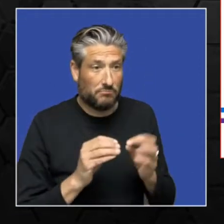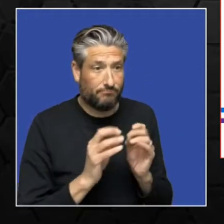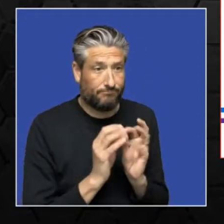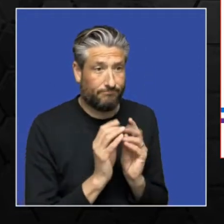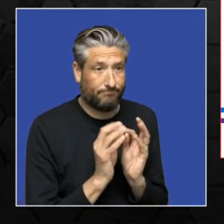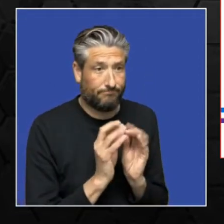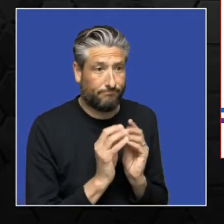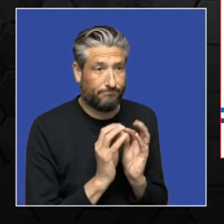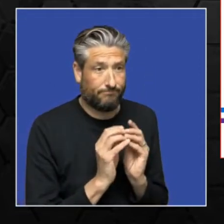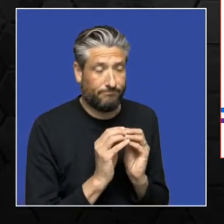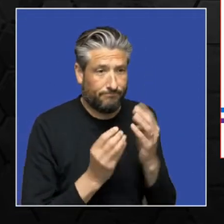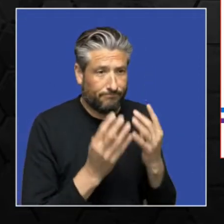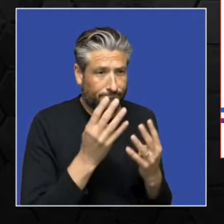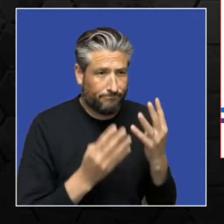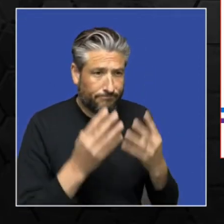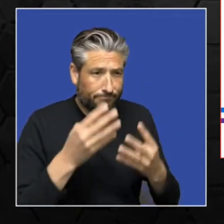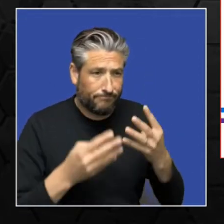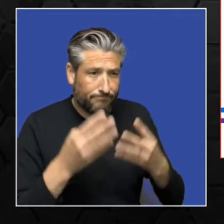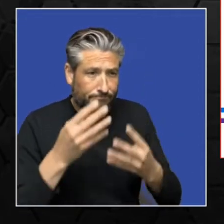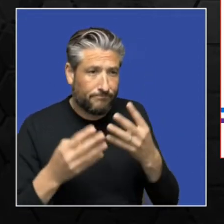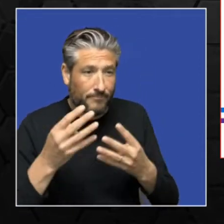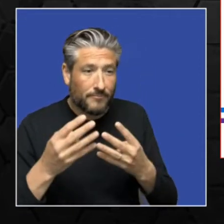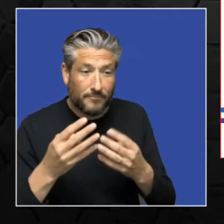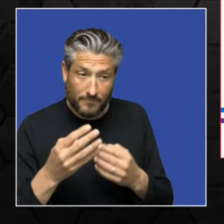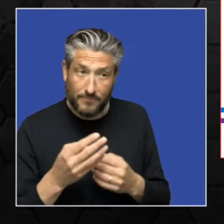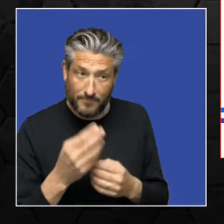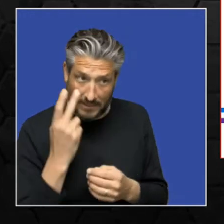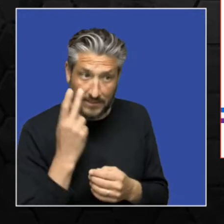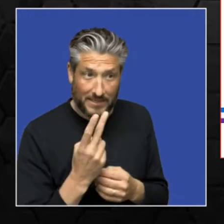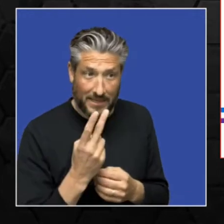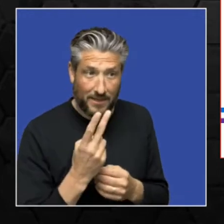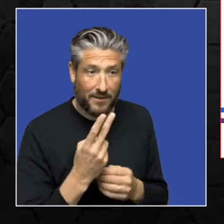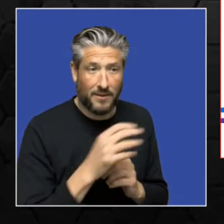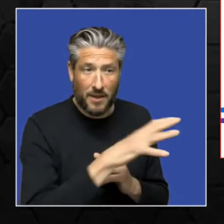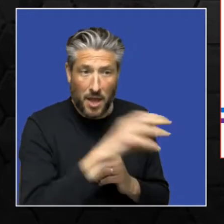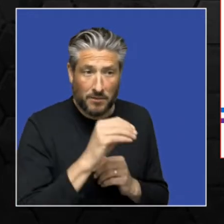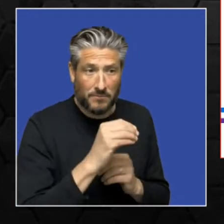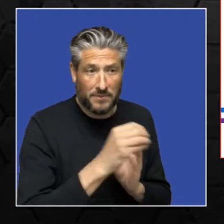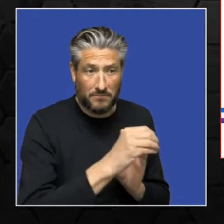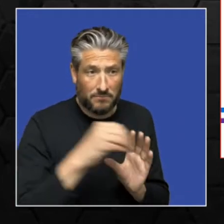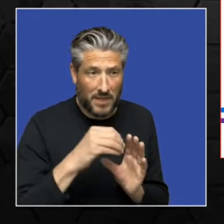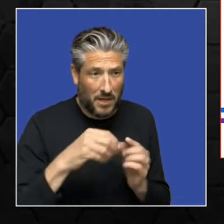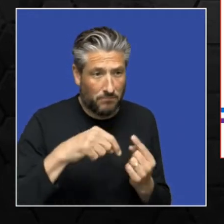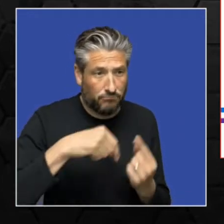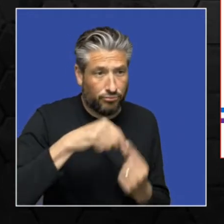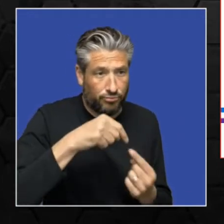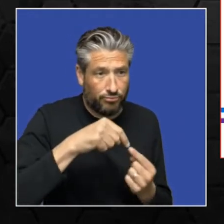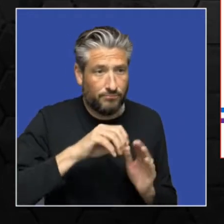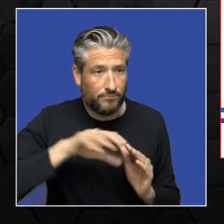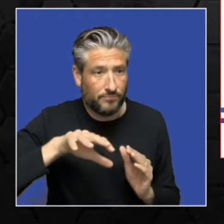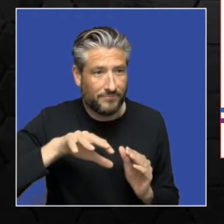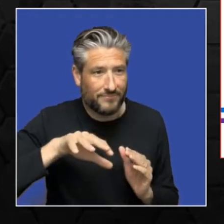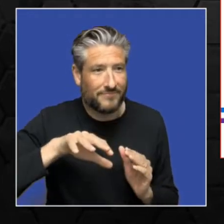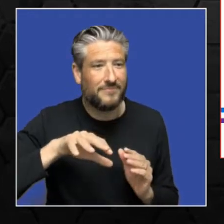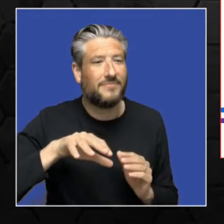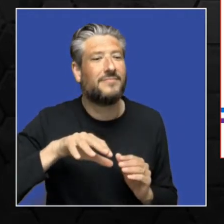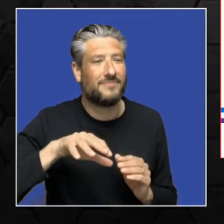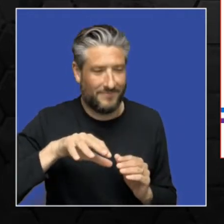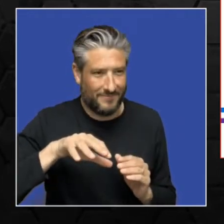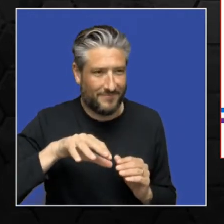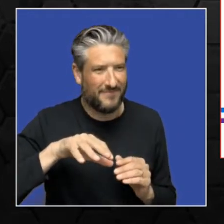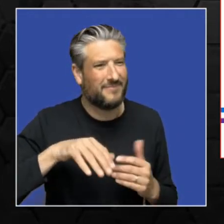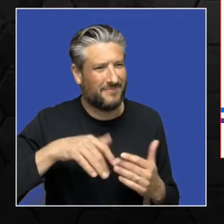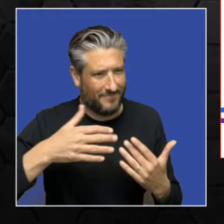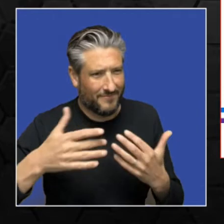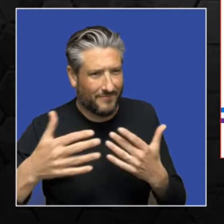the outputs coming out of the terminals. So in a mathematical sense, it's been sort of converted into, in